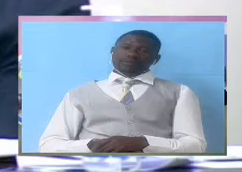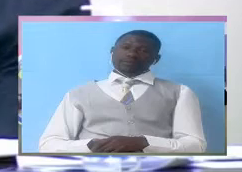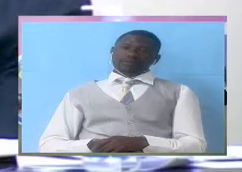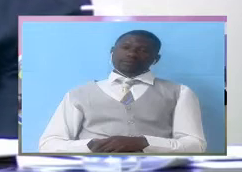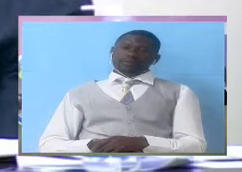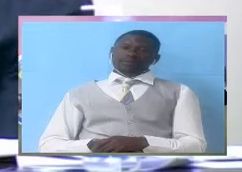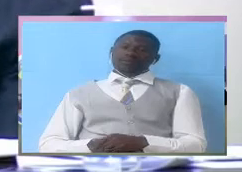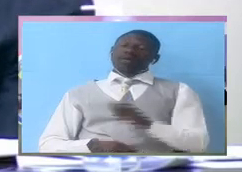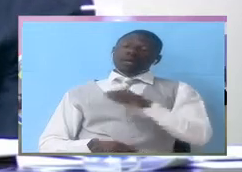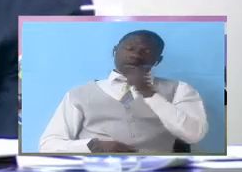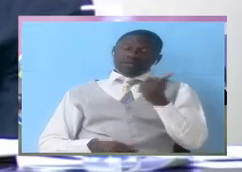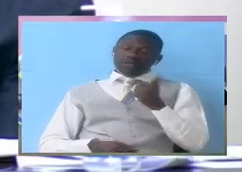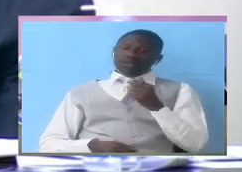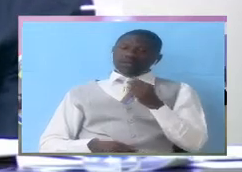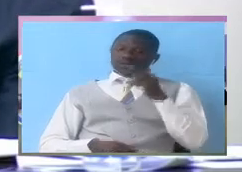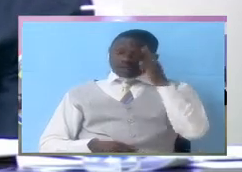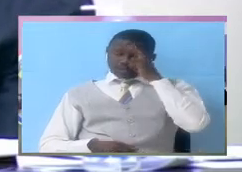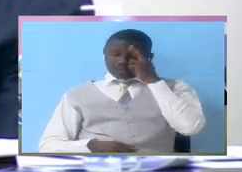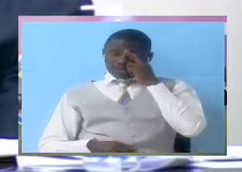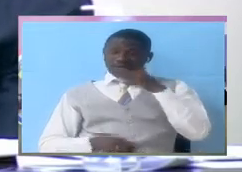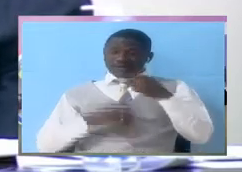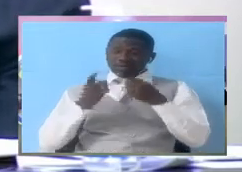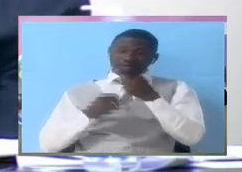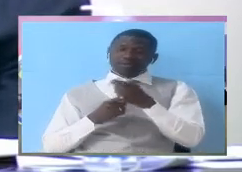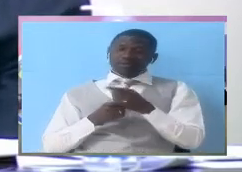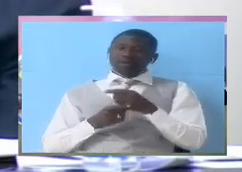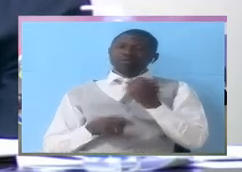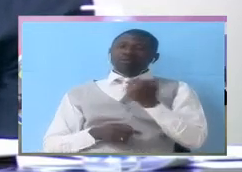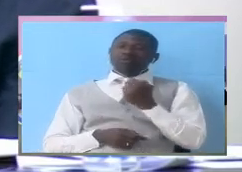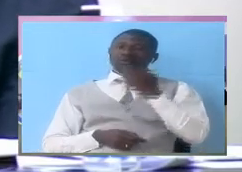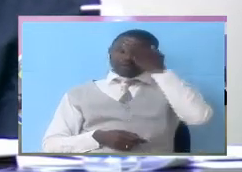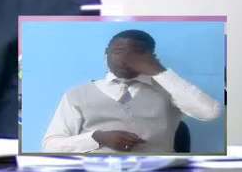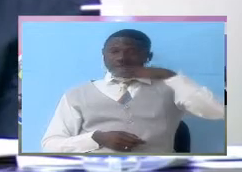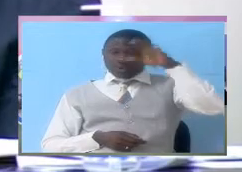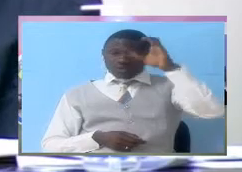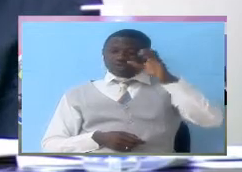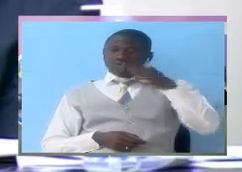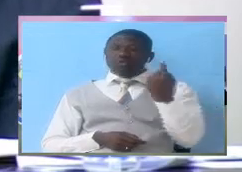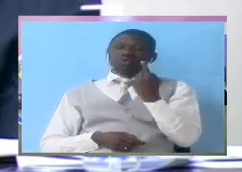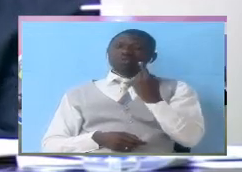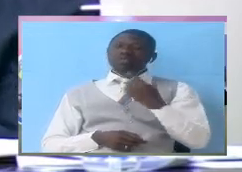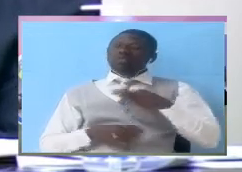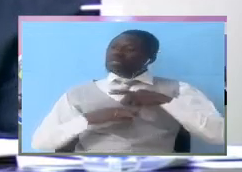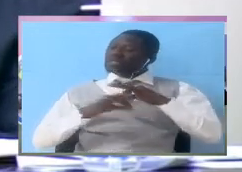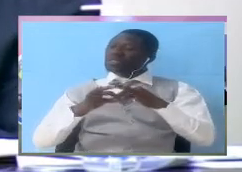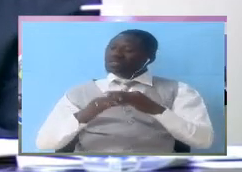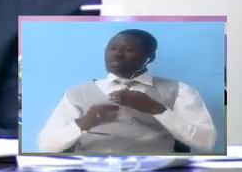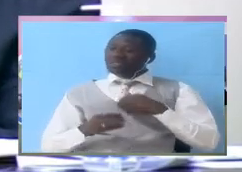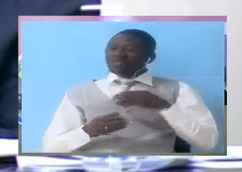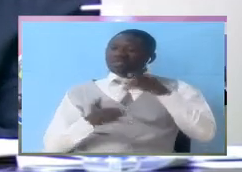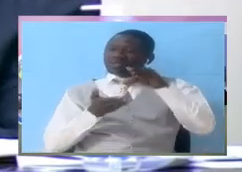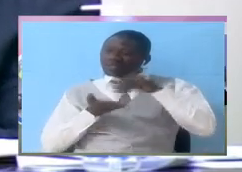And the reason for this is the commission is only interested in the truth with a view to be able to